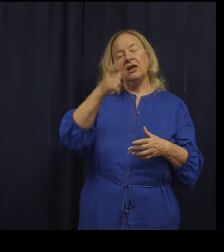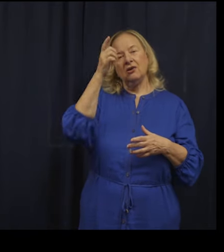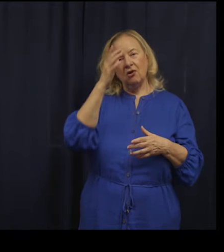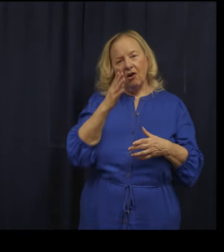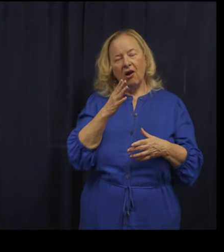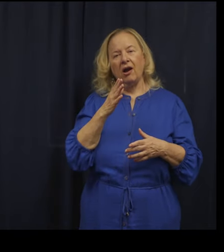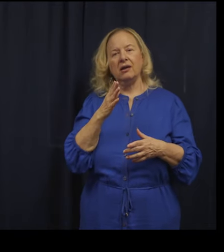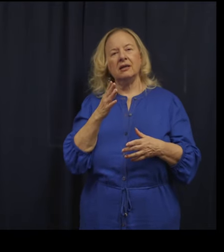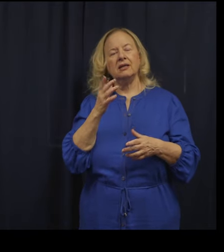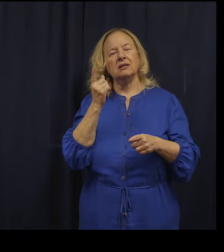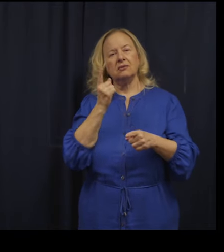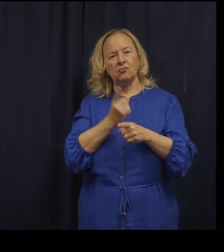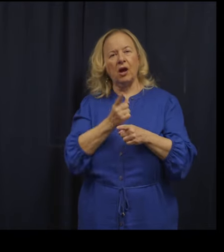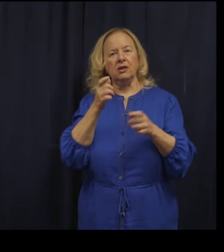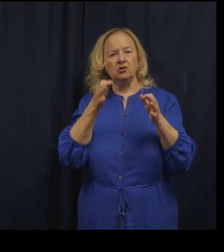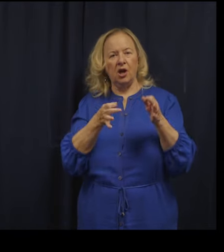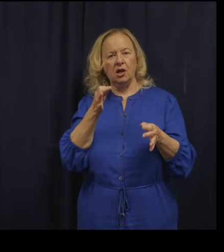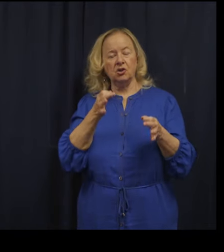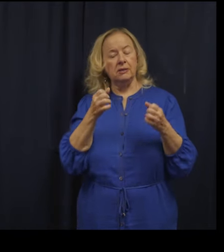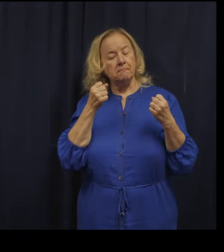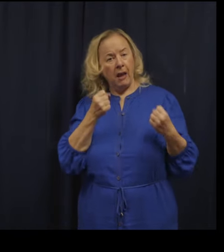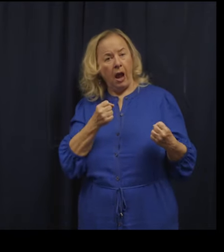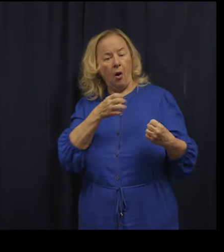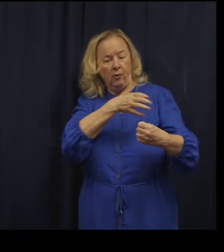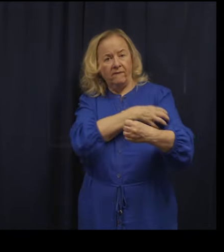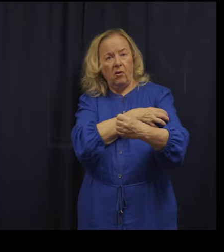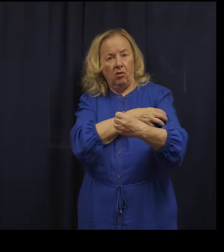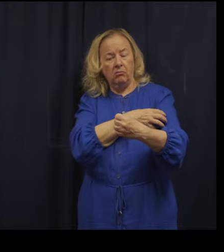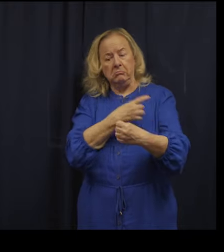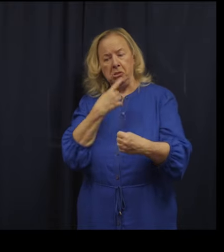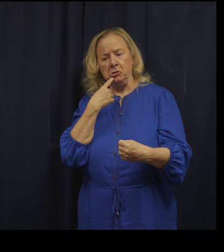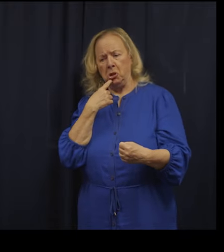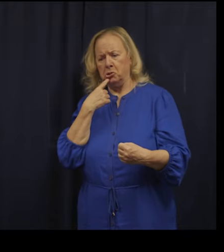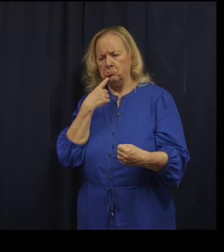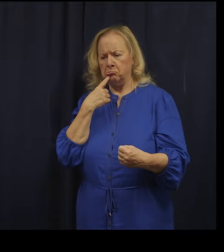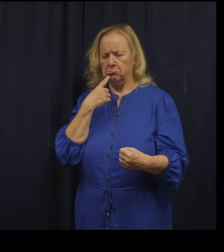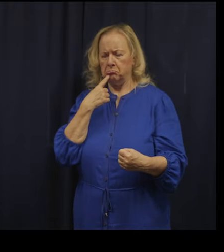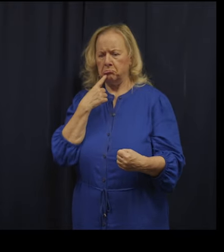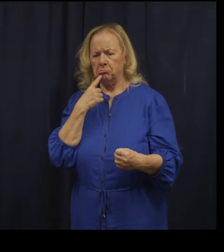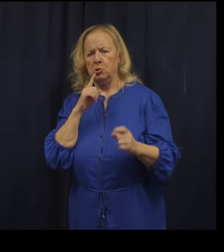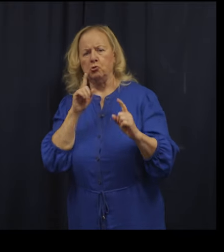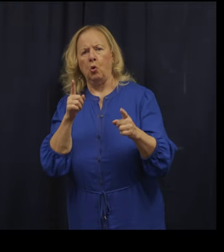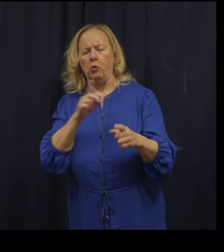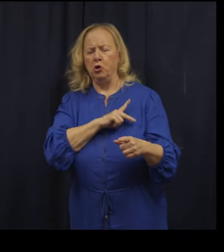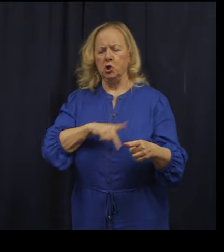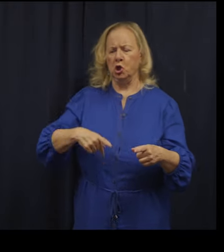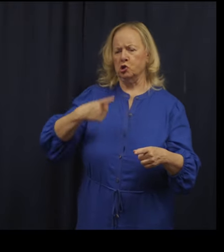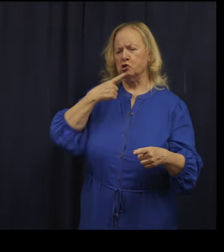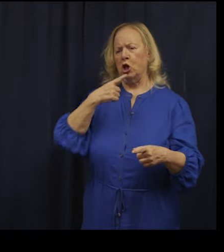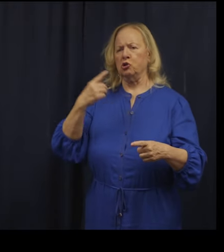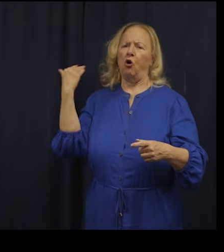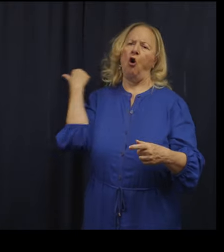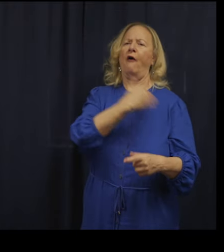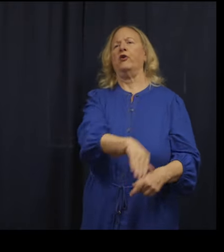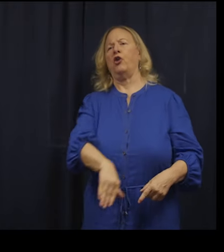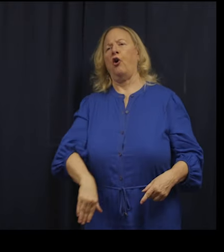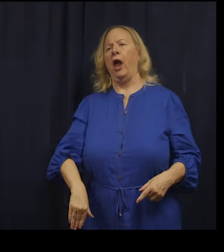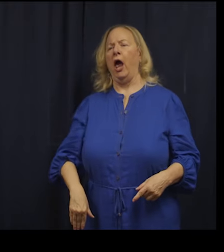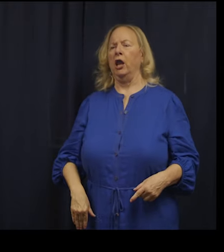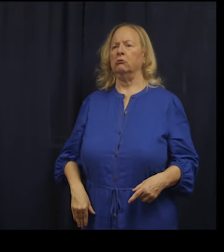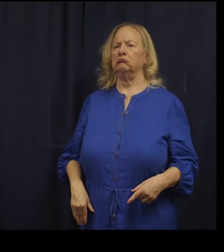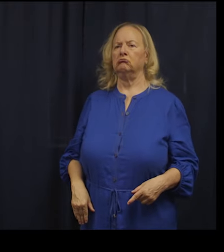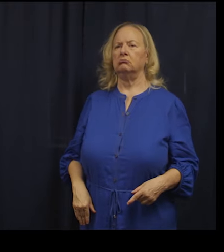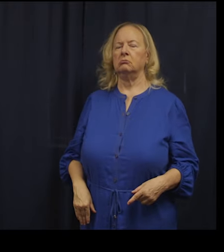God is judge. He is powerful. When he says, how many of you know in the movies when the king says, it's off with your head if you